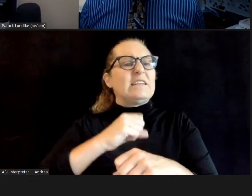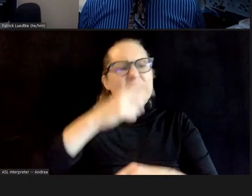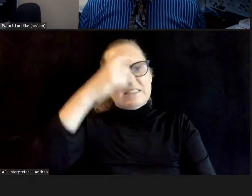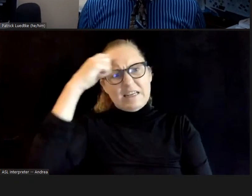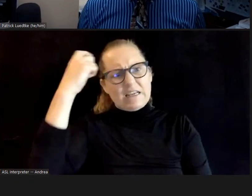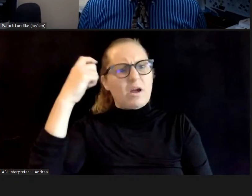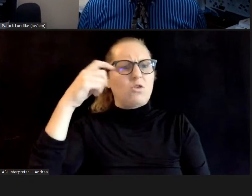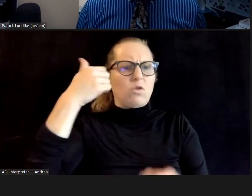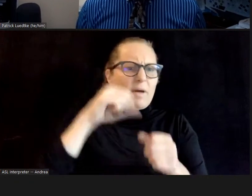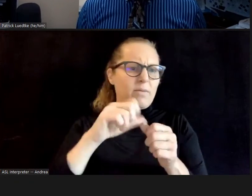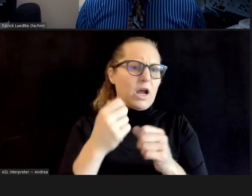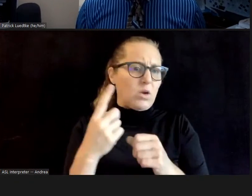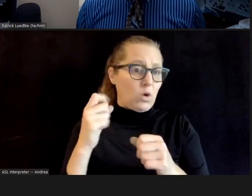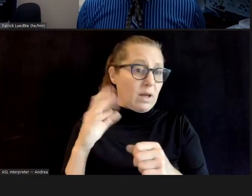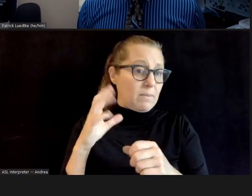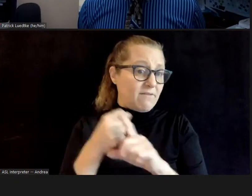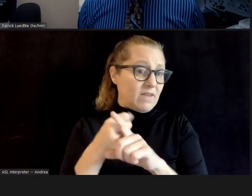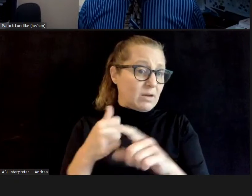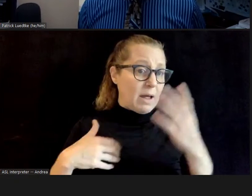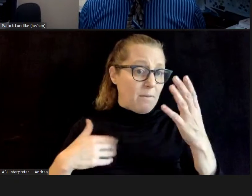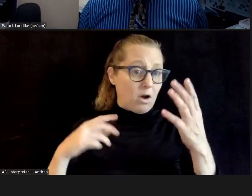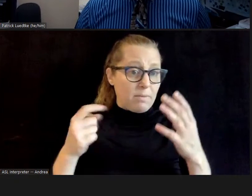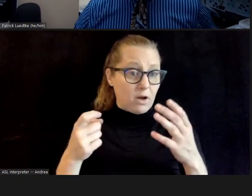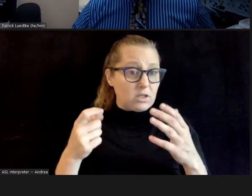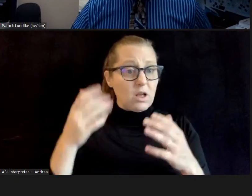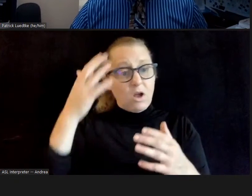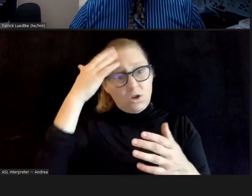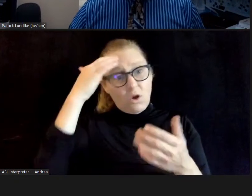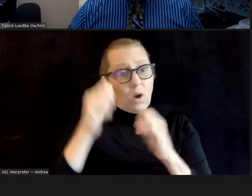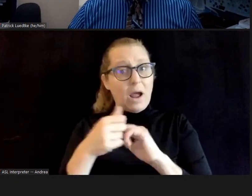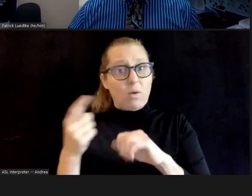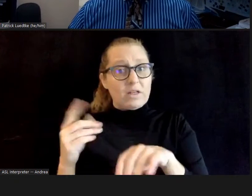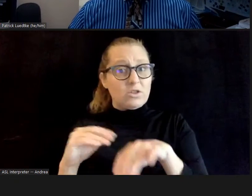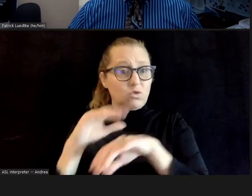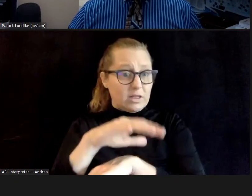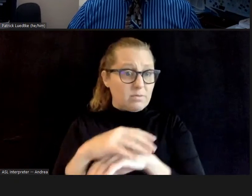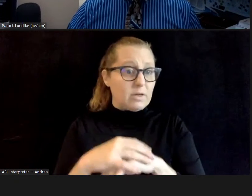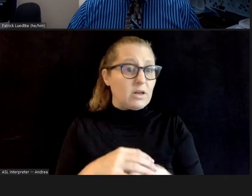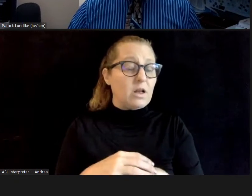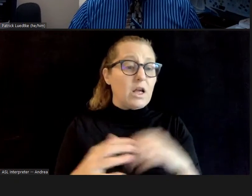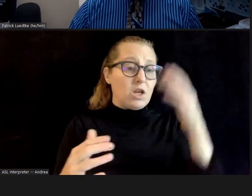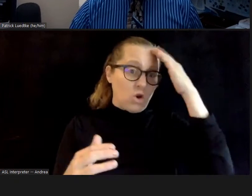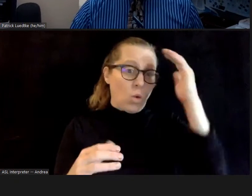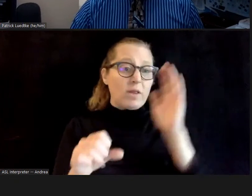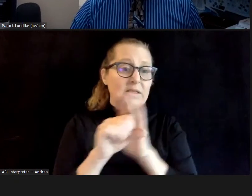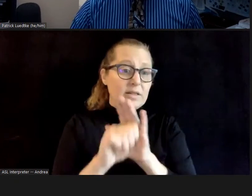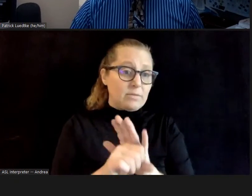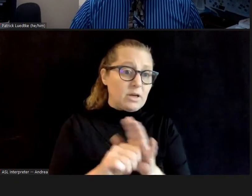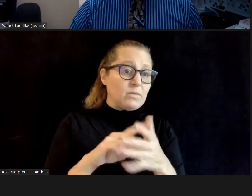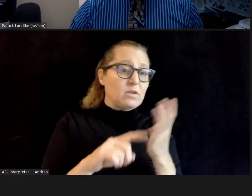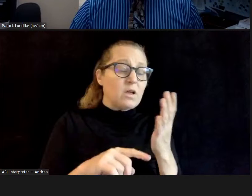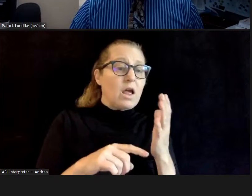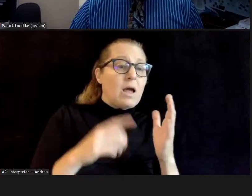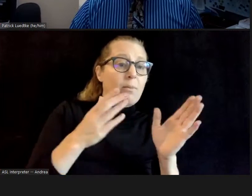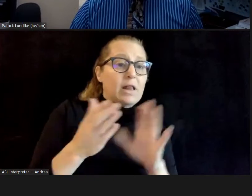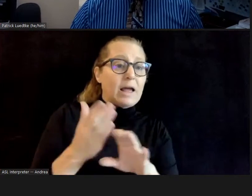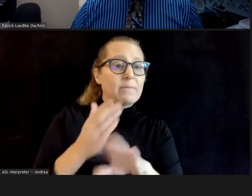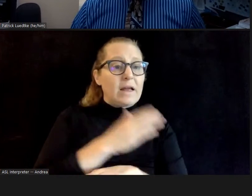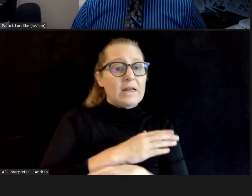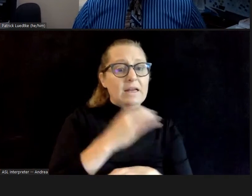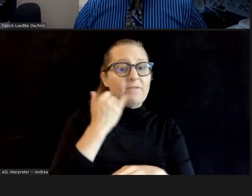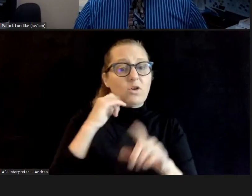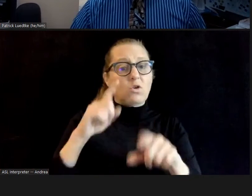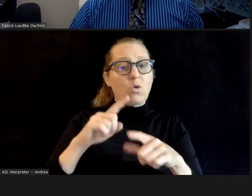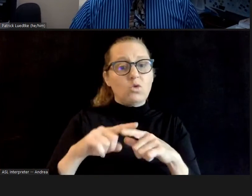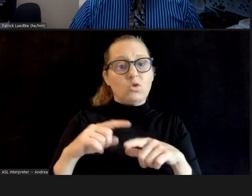be affected by monkeypox. Know how monkeypox is transmitted. Know the symptoms. Plan ahead if you're attending events or will